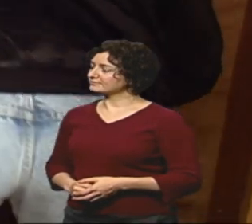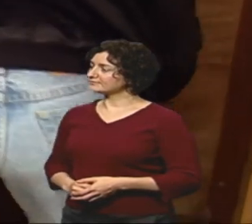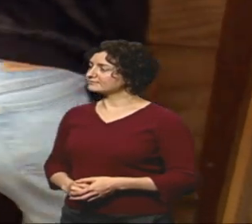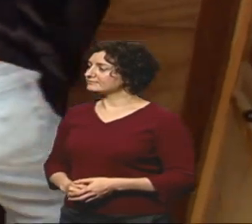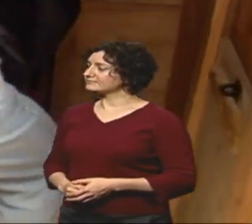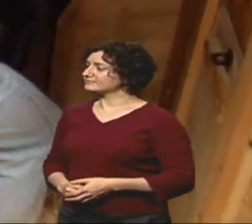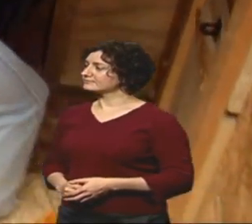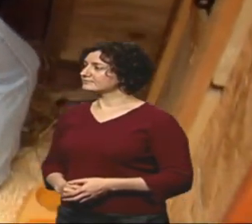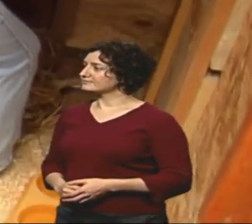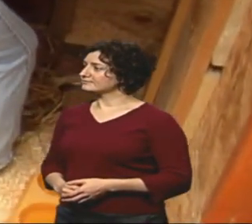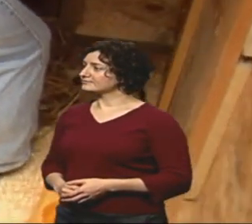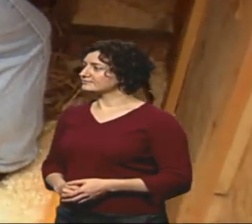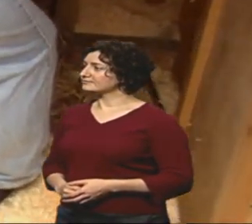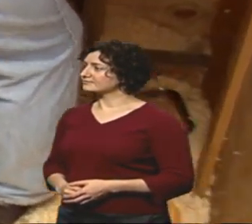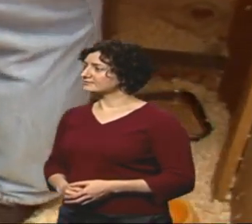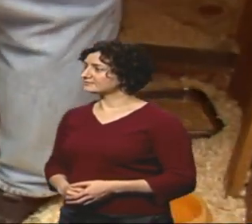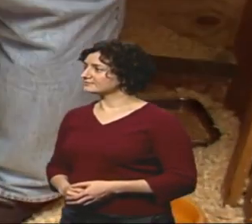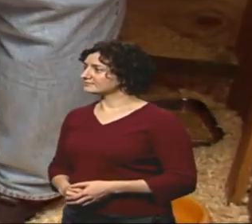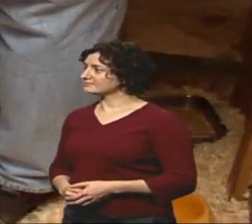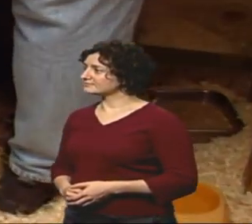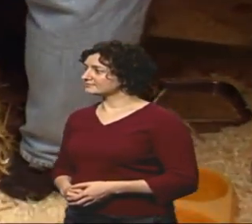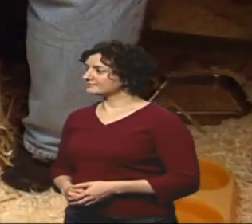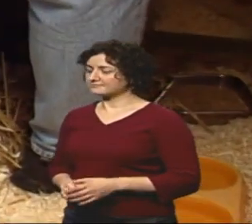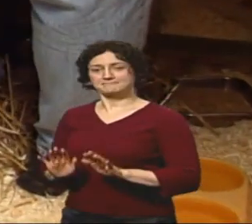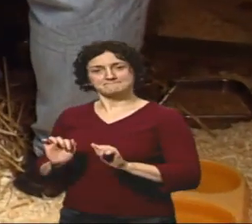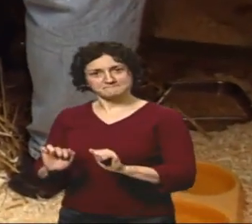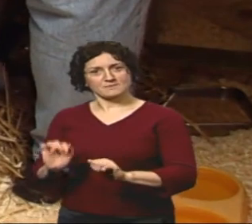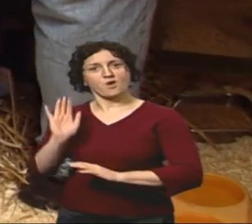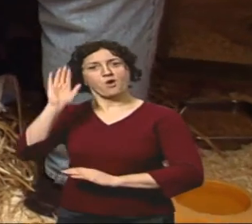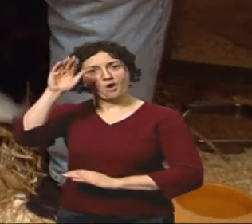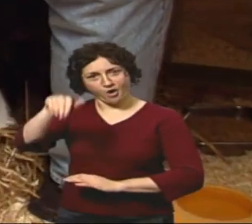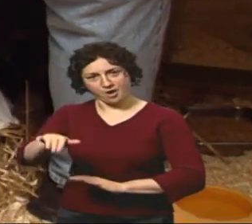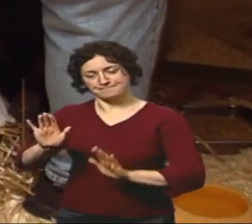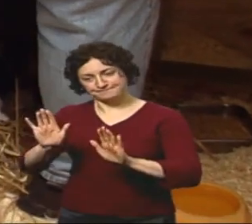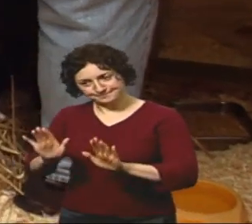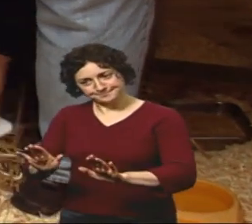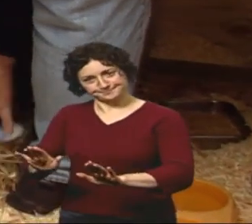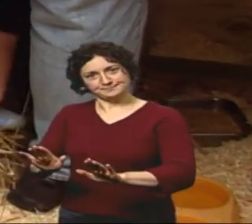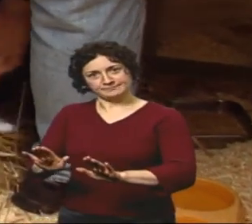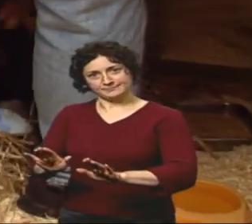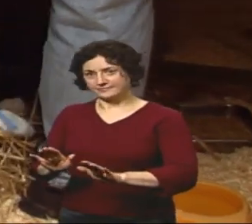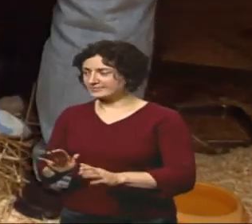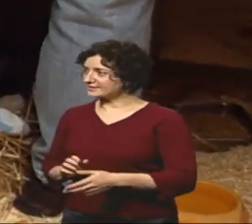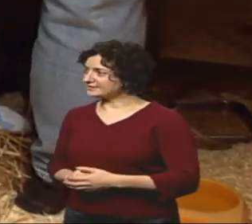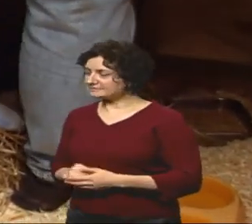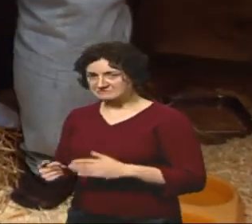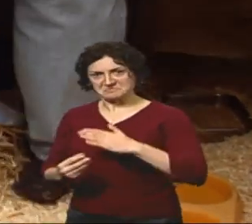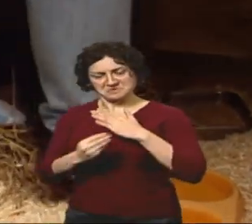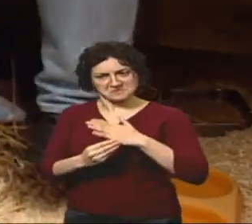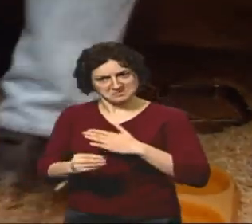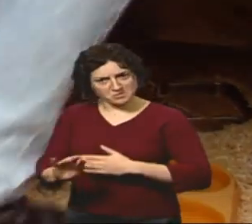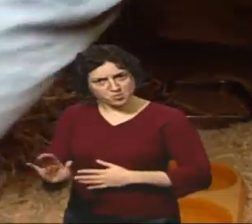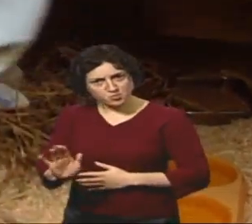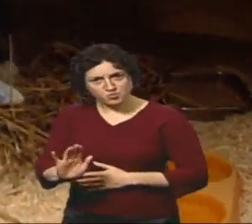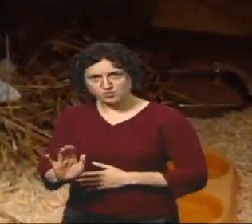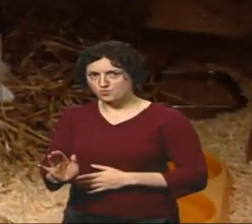Right. There we go. Here we go home for the next little while. There we go. No more